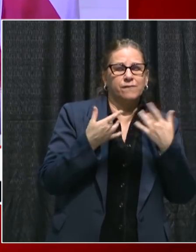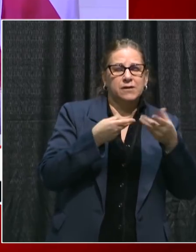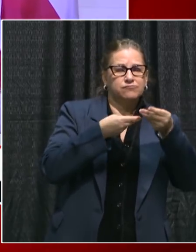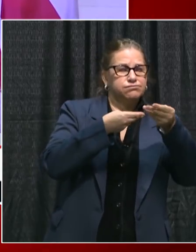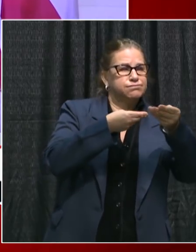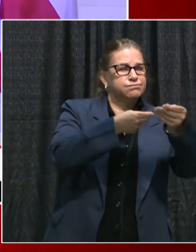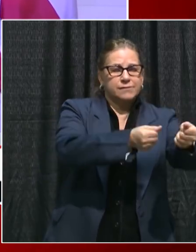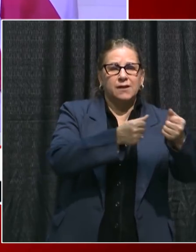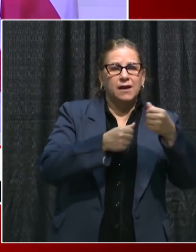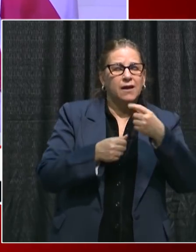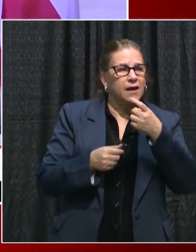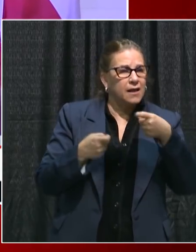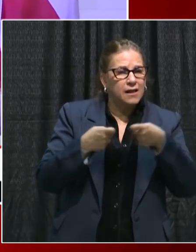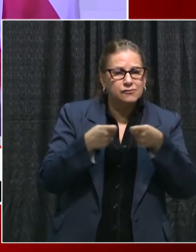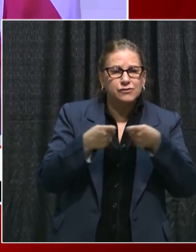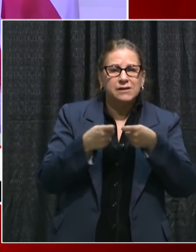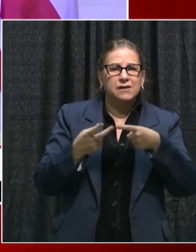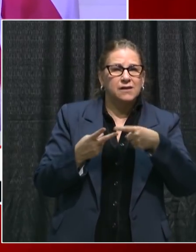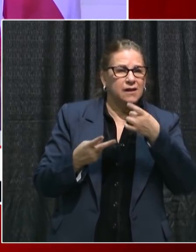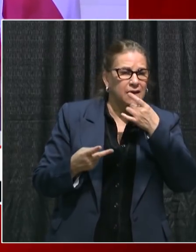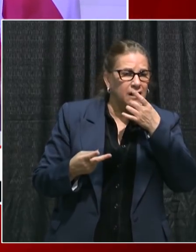that algorithm changes at that point.